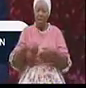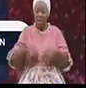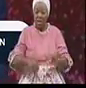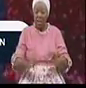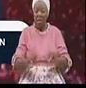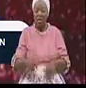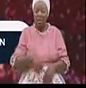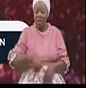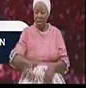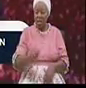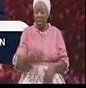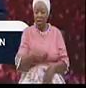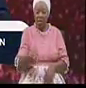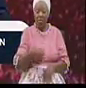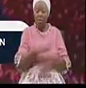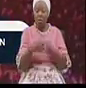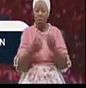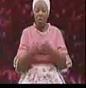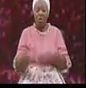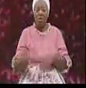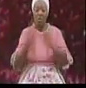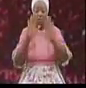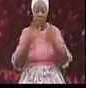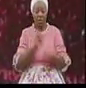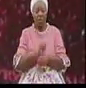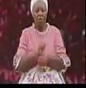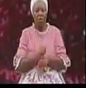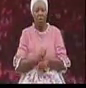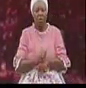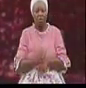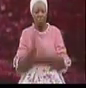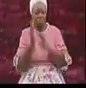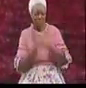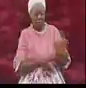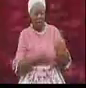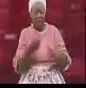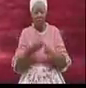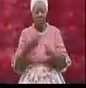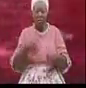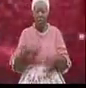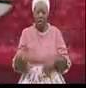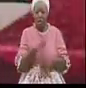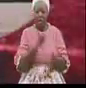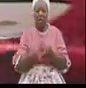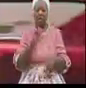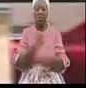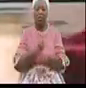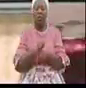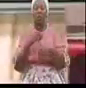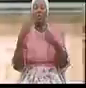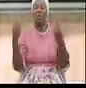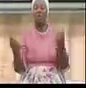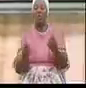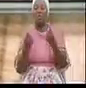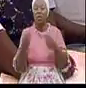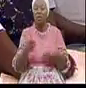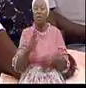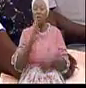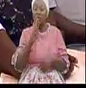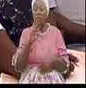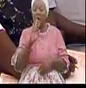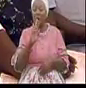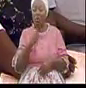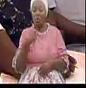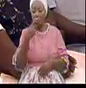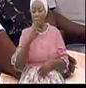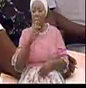all these various things, depart from me, ye that work iniquity. Who are the people